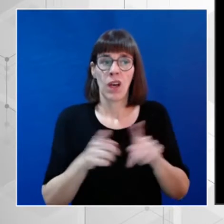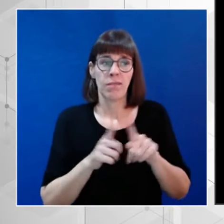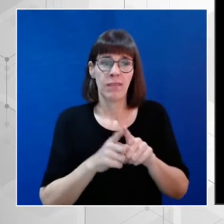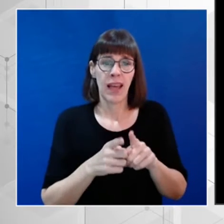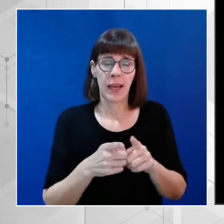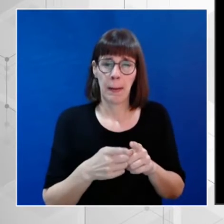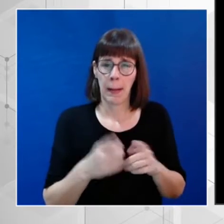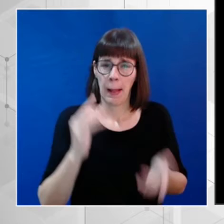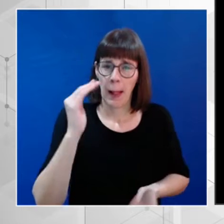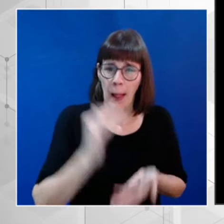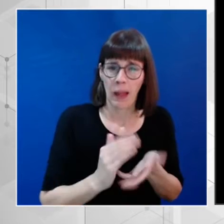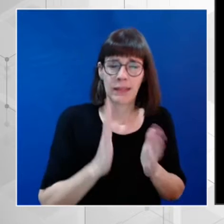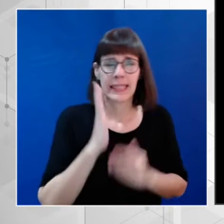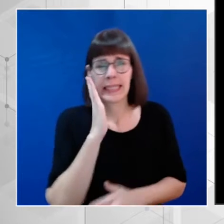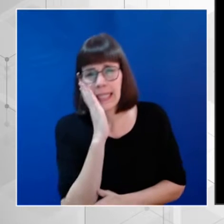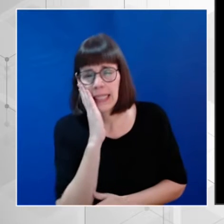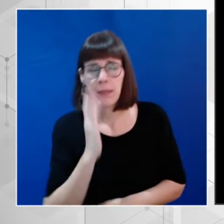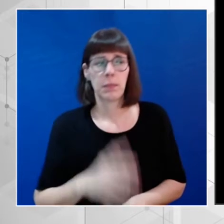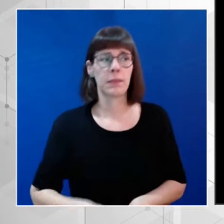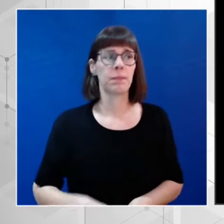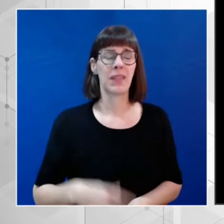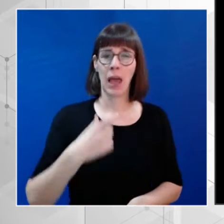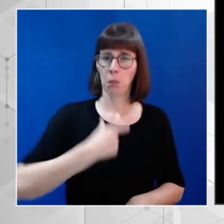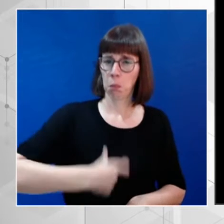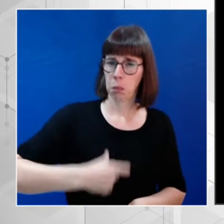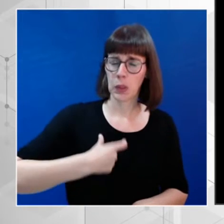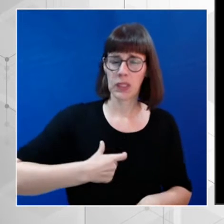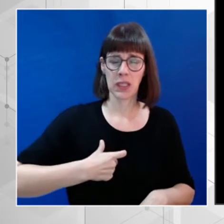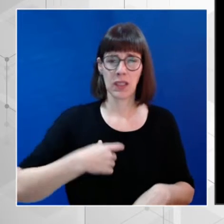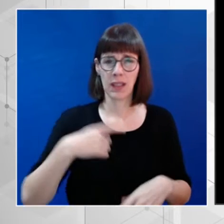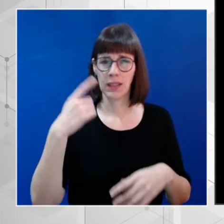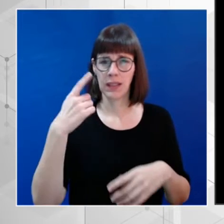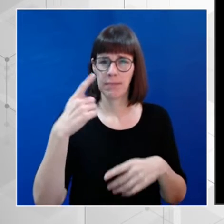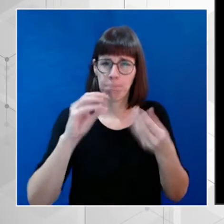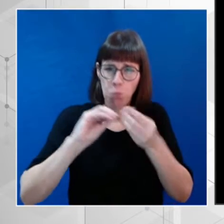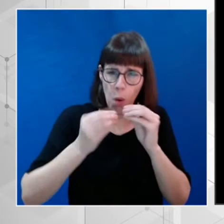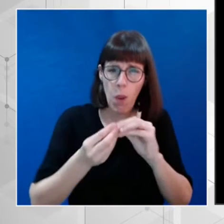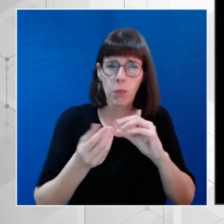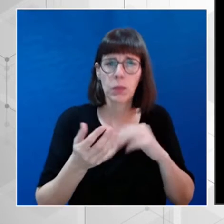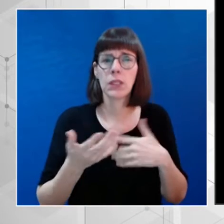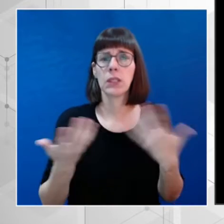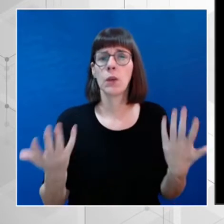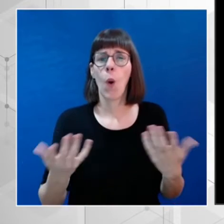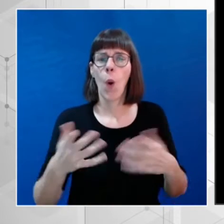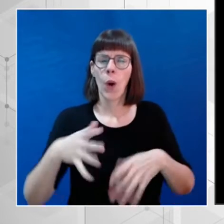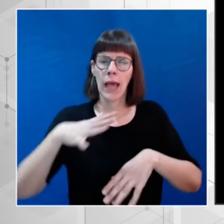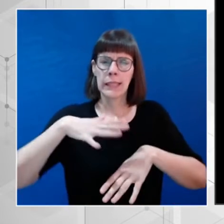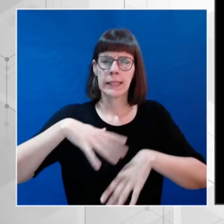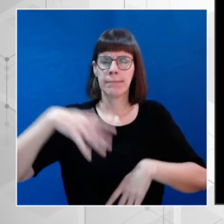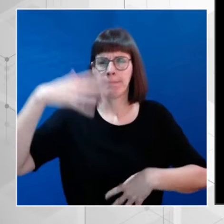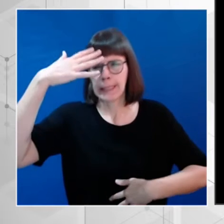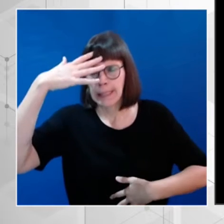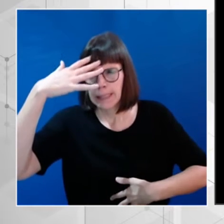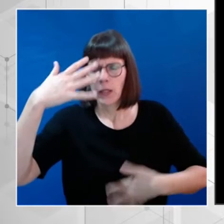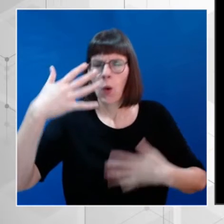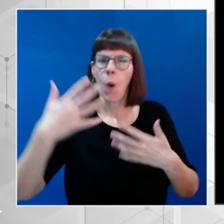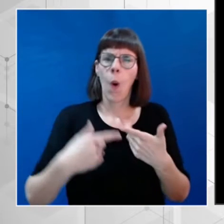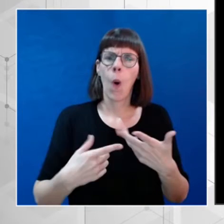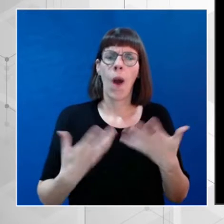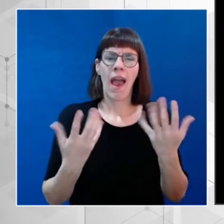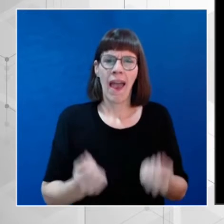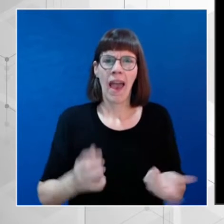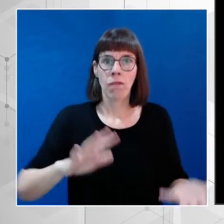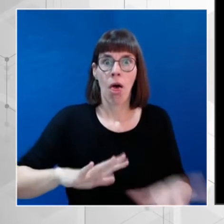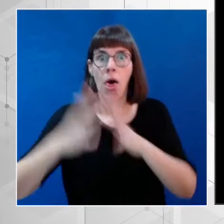personal issues, being ill, sad, or irritated, or something going wrong. Now, these are stressors that